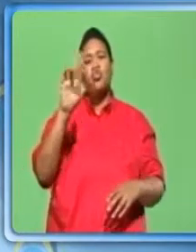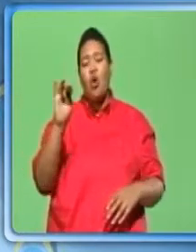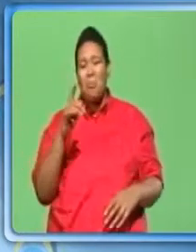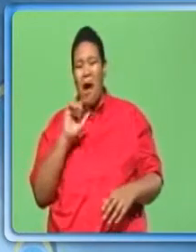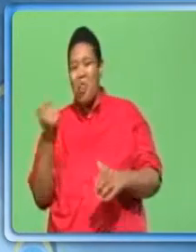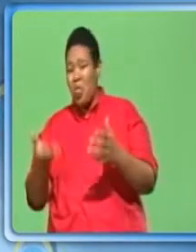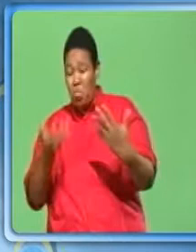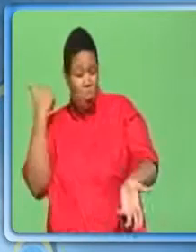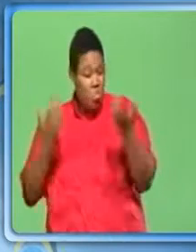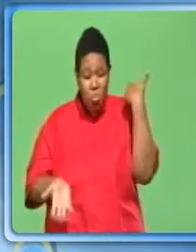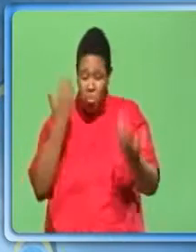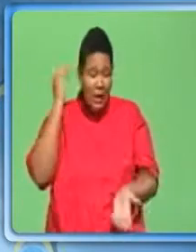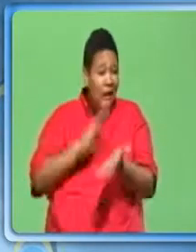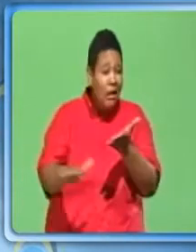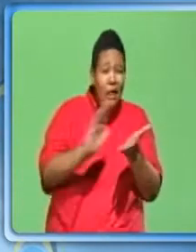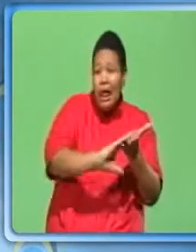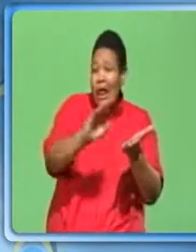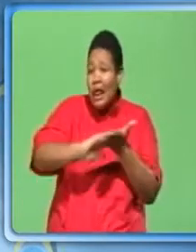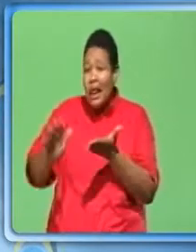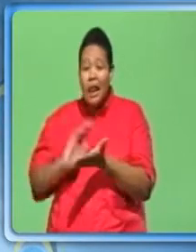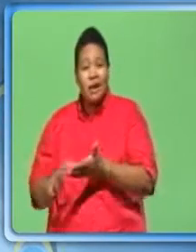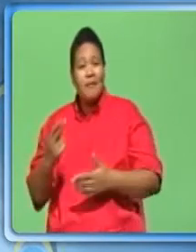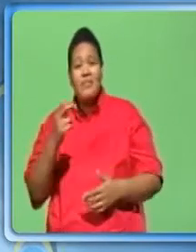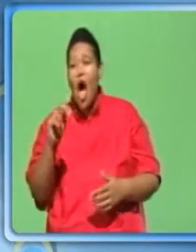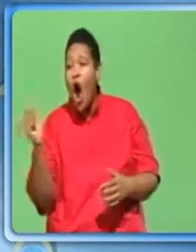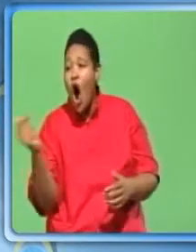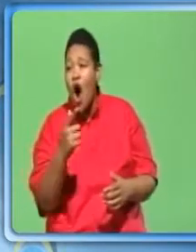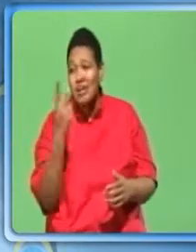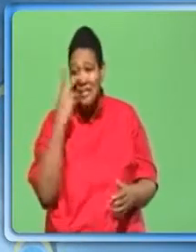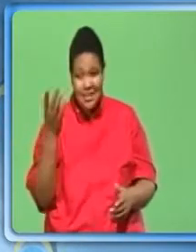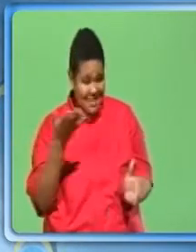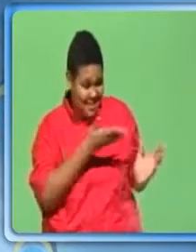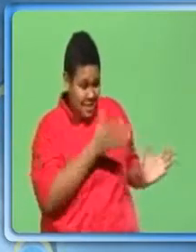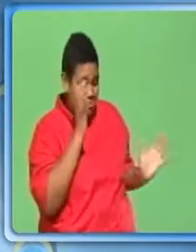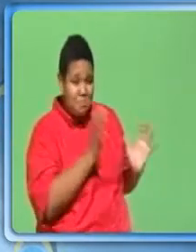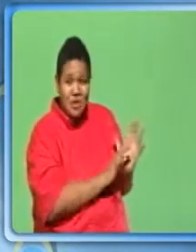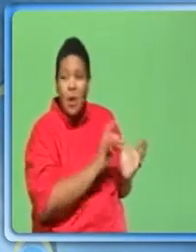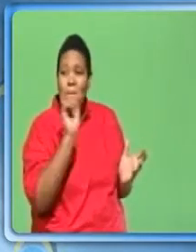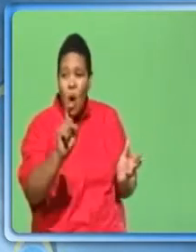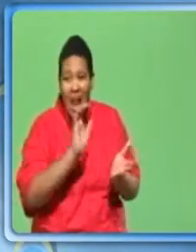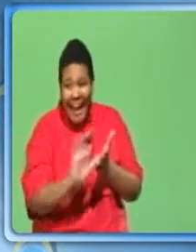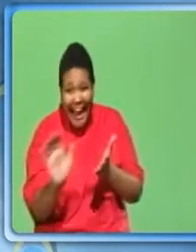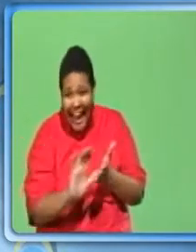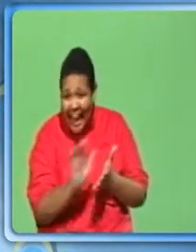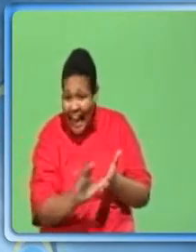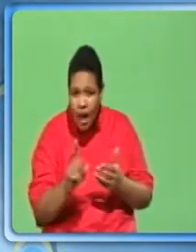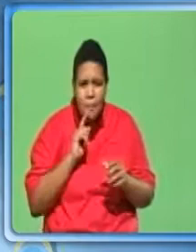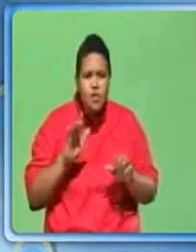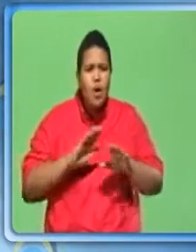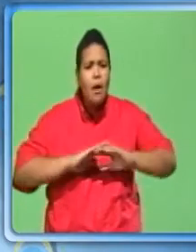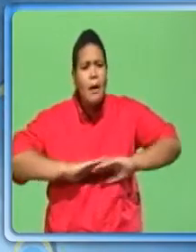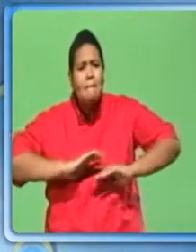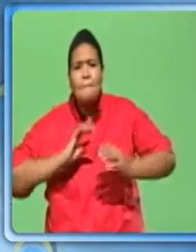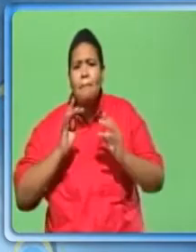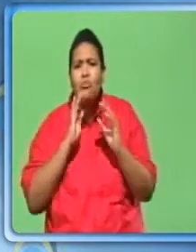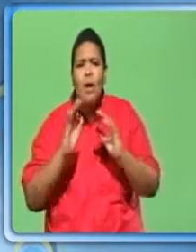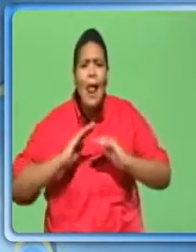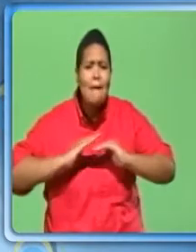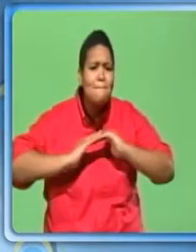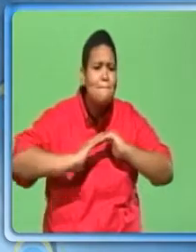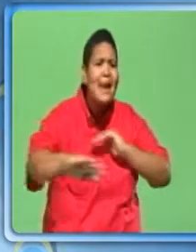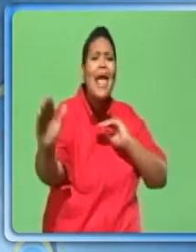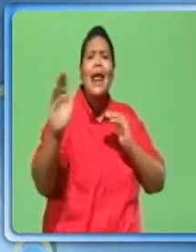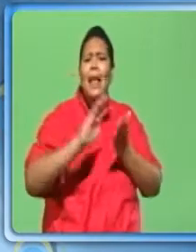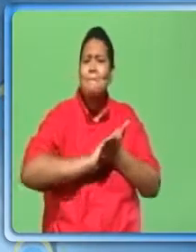bushes, trees, hedges, undergrowth, stumps, roots, shrub plants, and the backfilling of